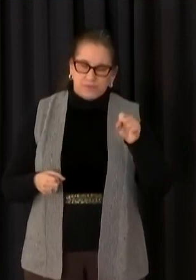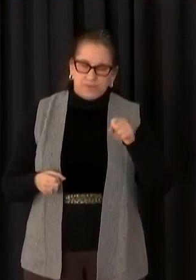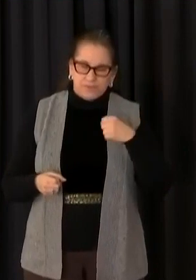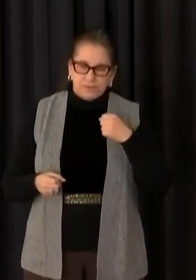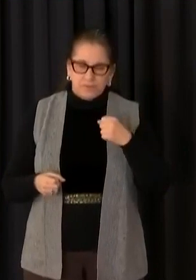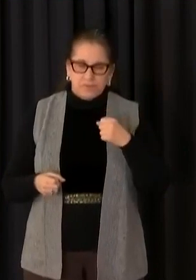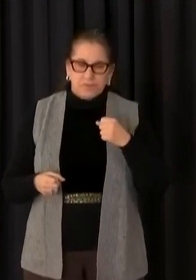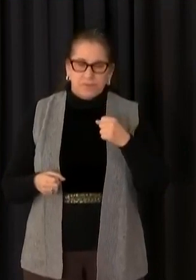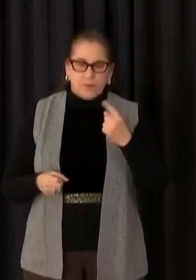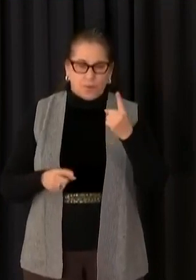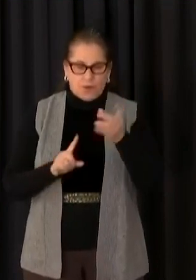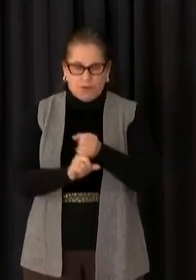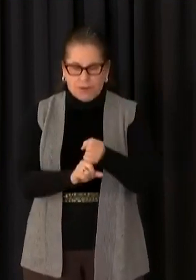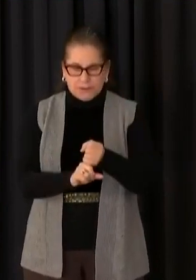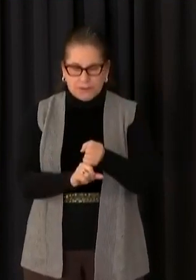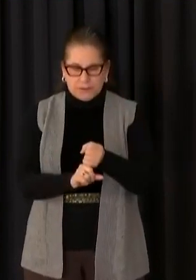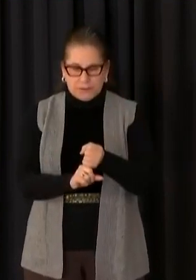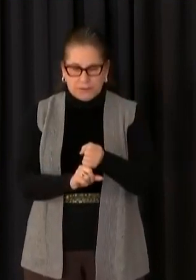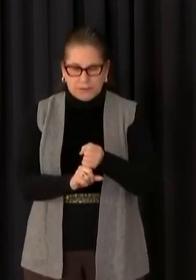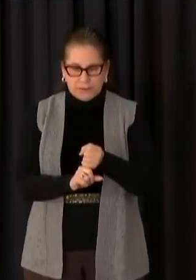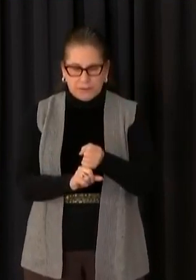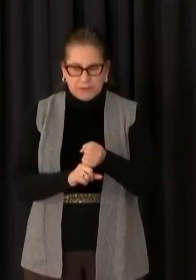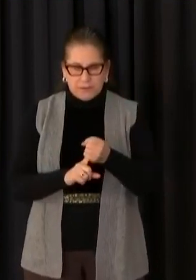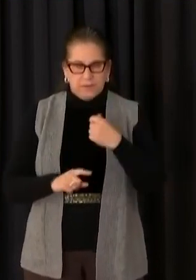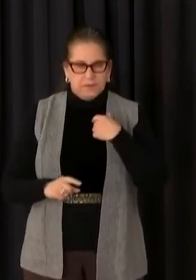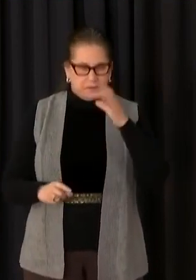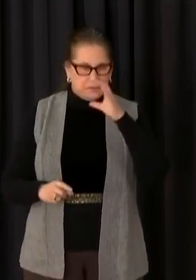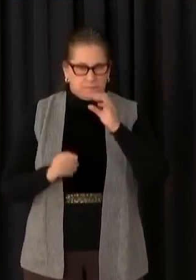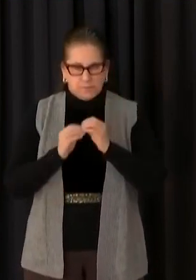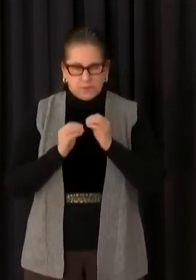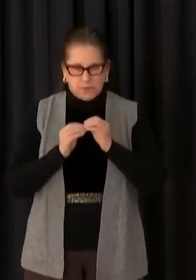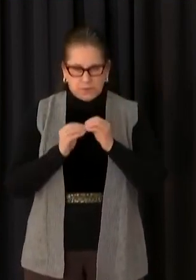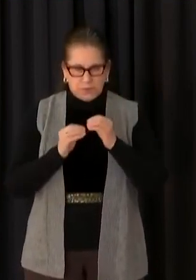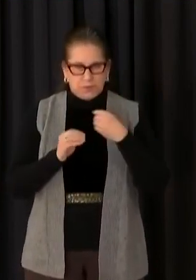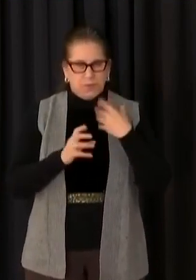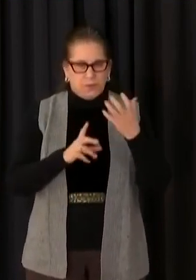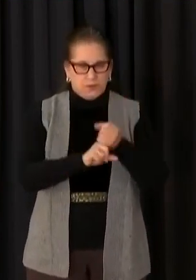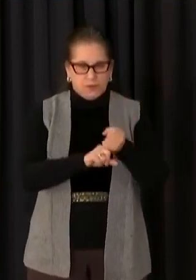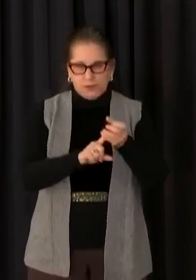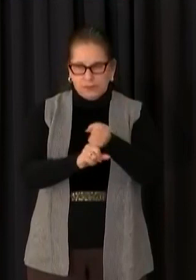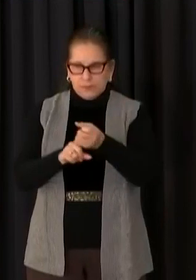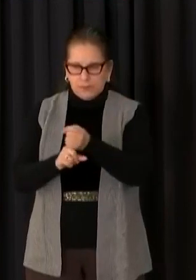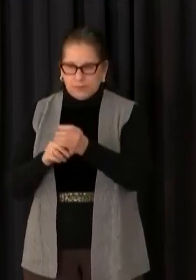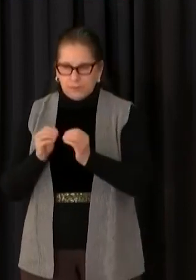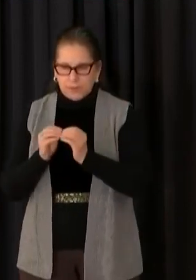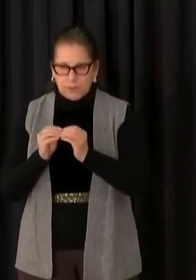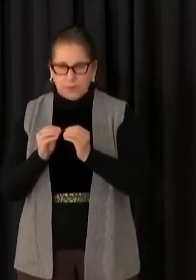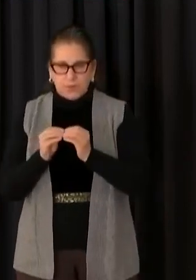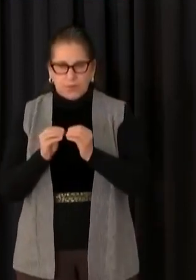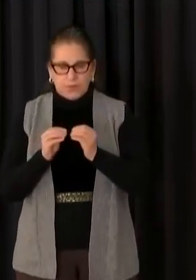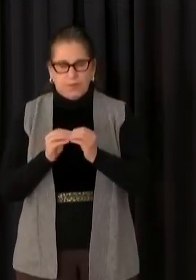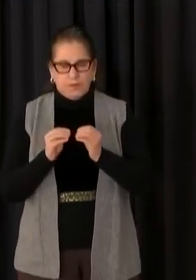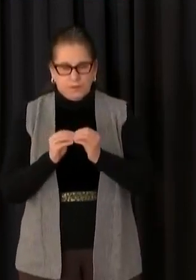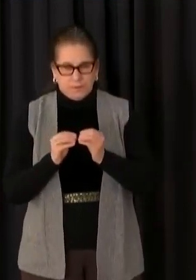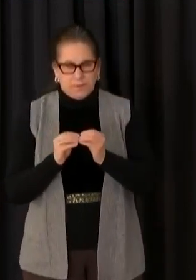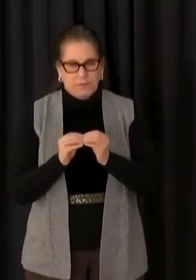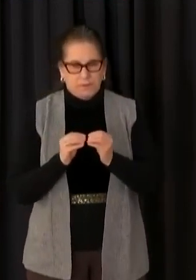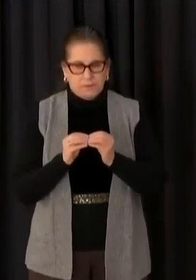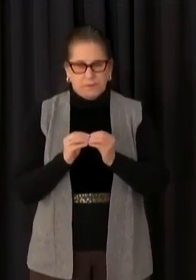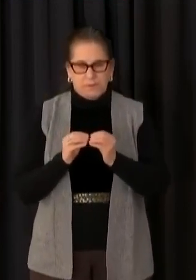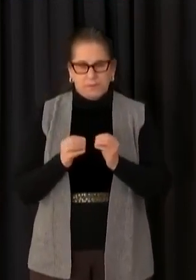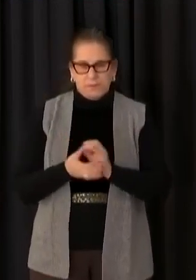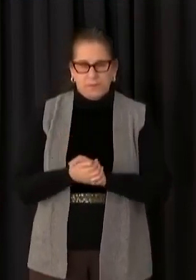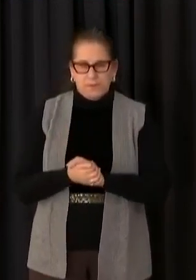been an arrest for those 3 cases, and we're seeking several other arrests related to that. They were found later on by 5th